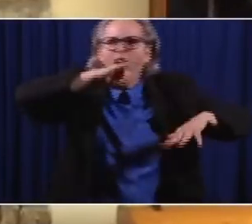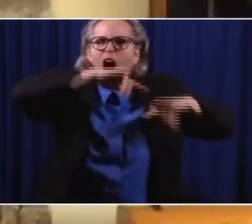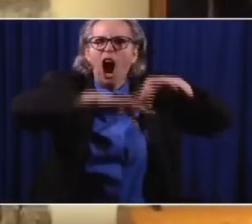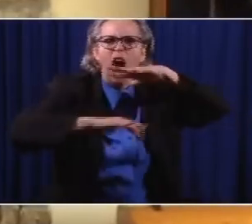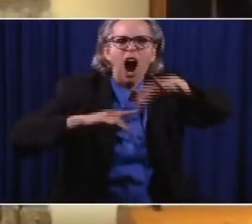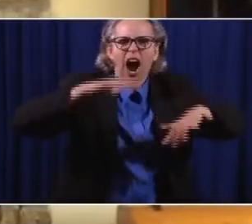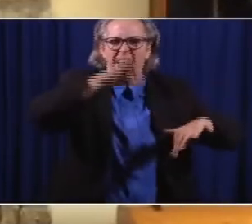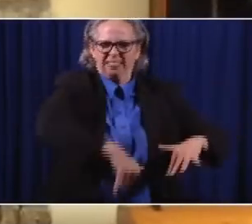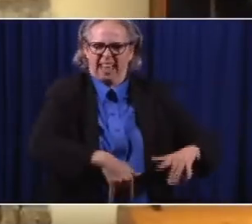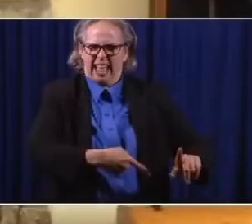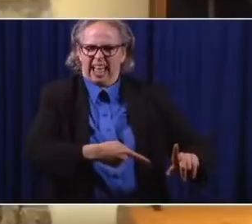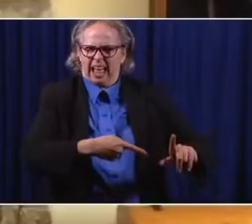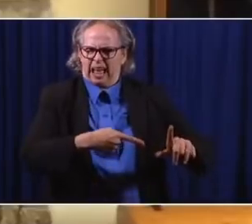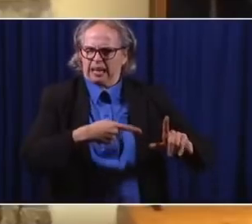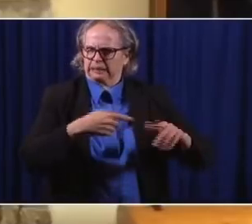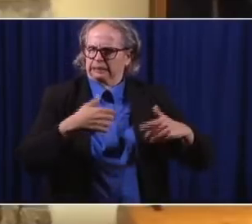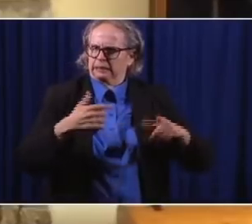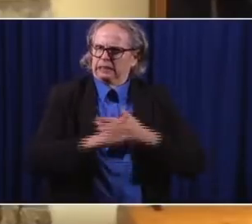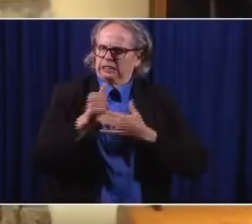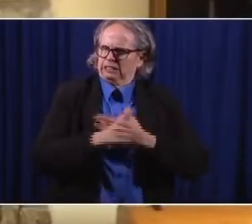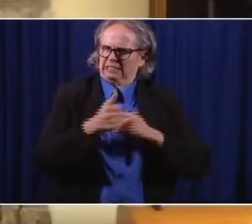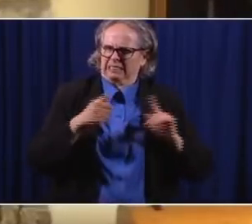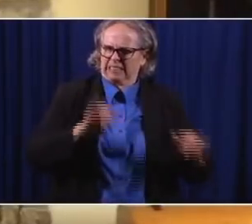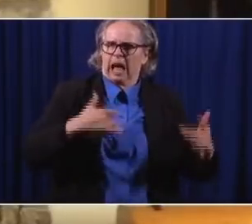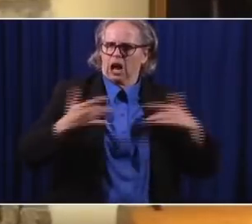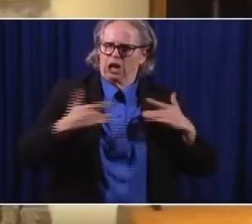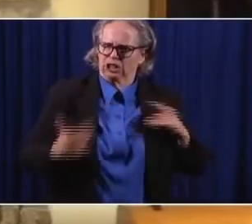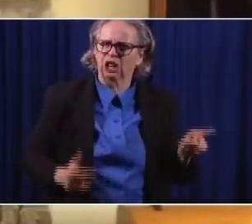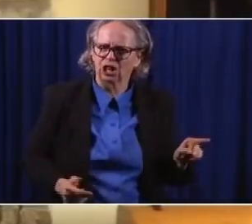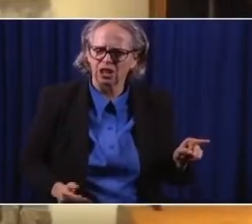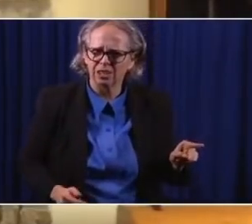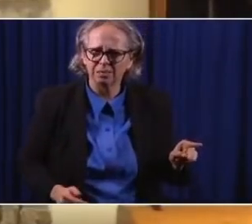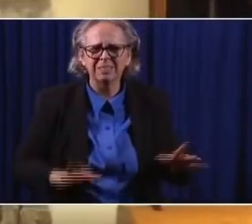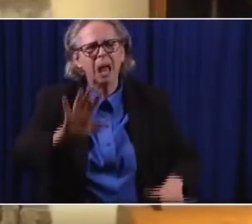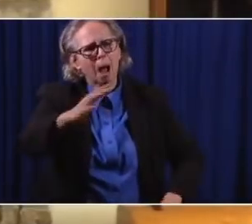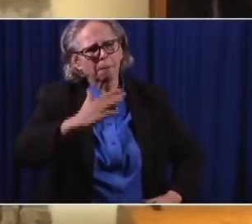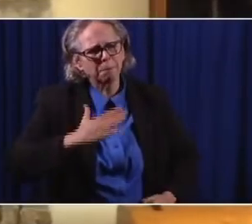together. And my message simply would be, please be careful.